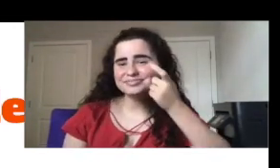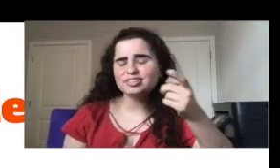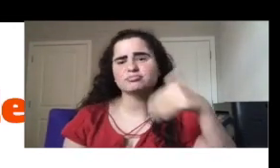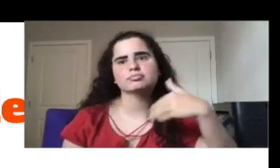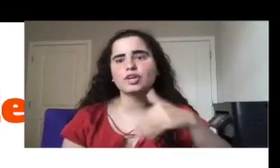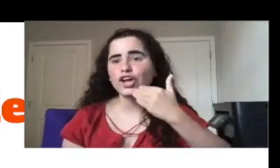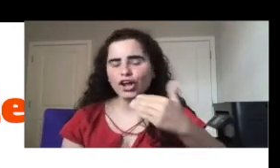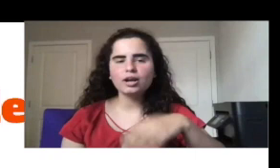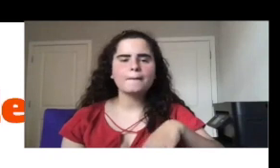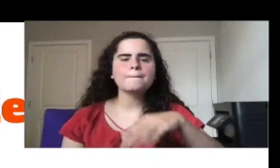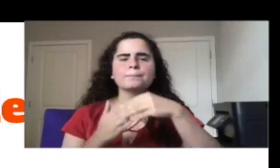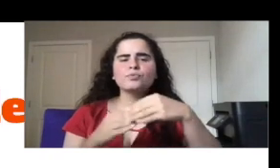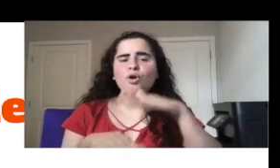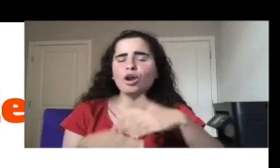environment.